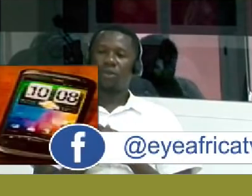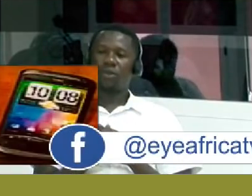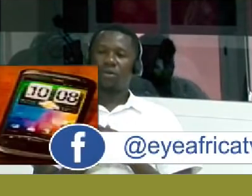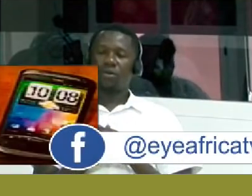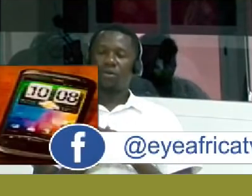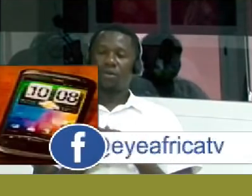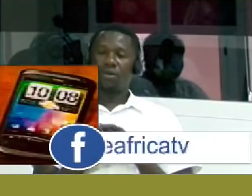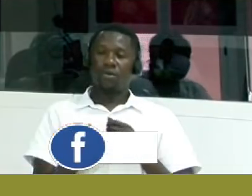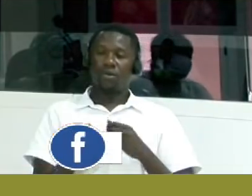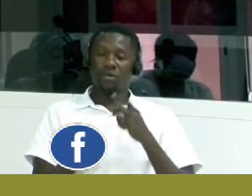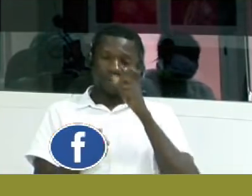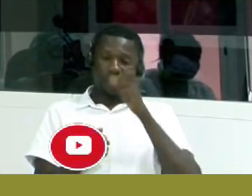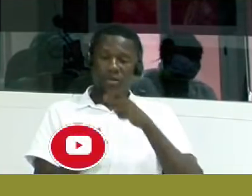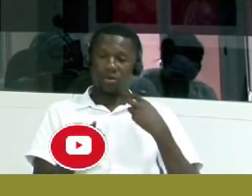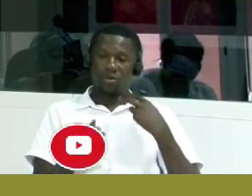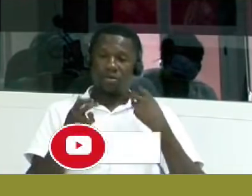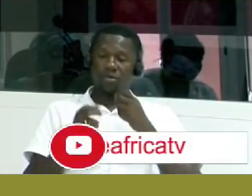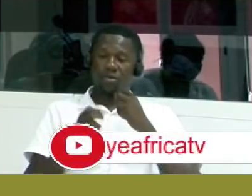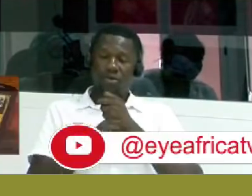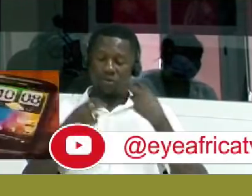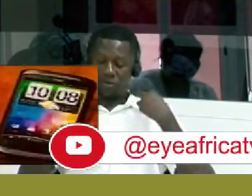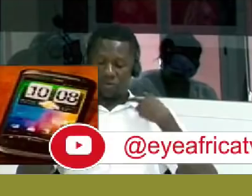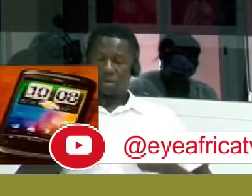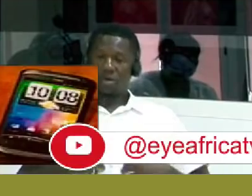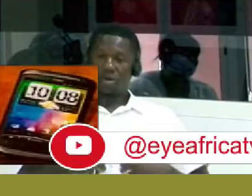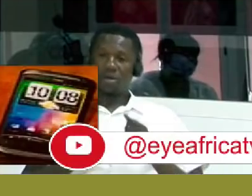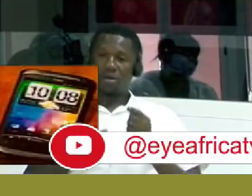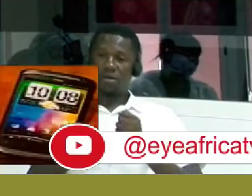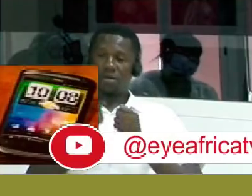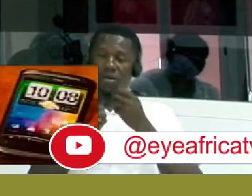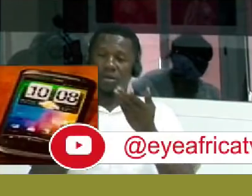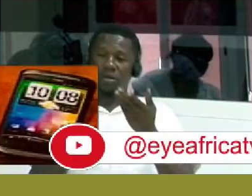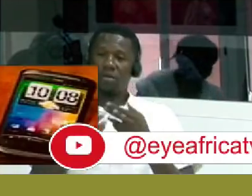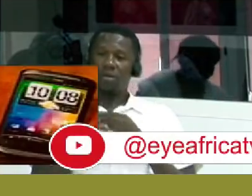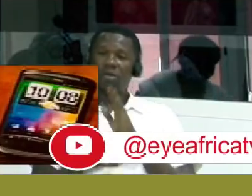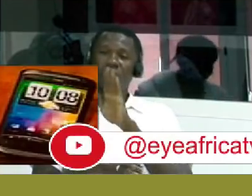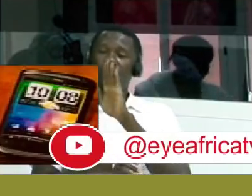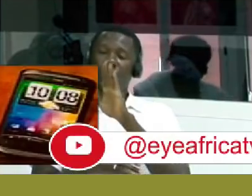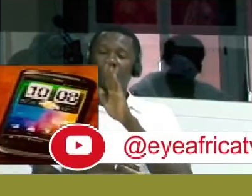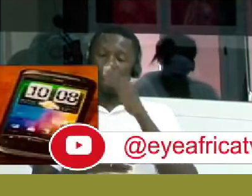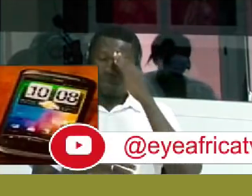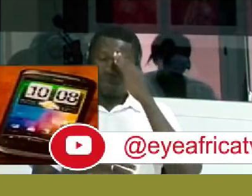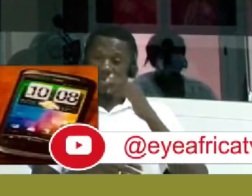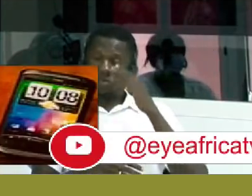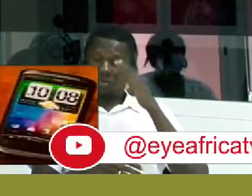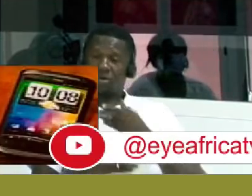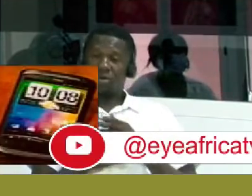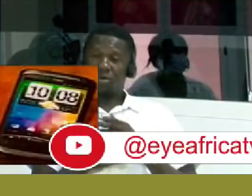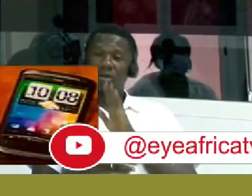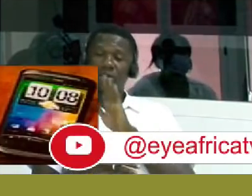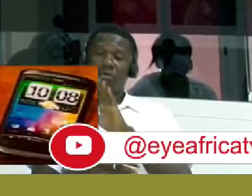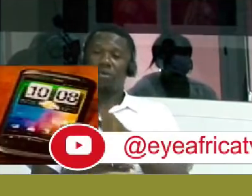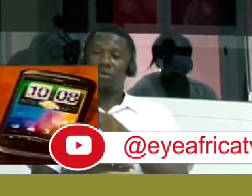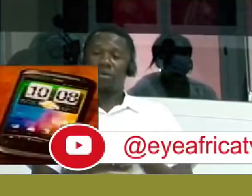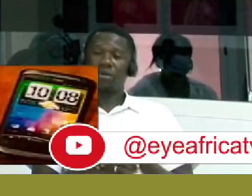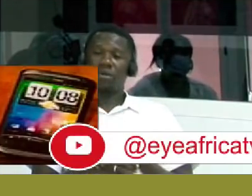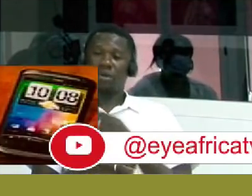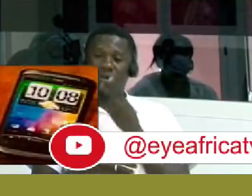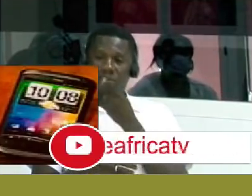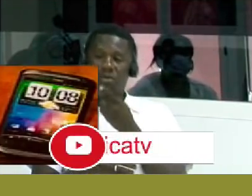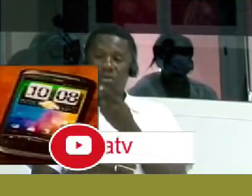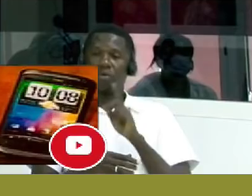the white one. And he said to me, boss, and I stopped. He said, look what happened to me. And I said, what? He showed me a